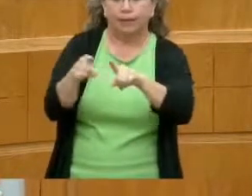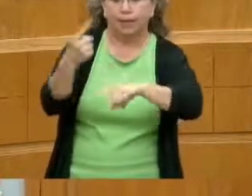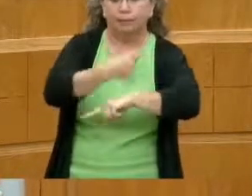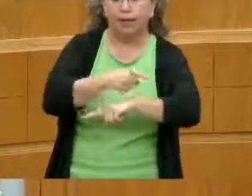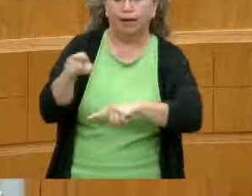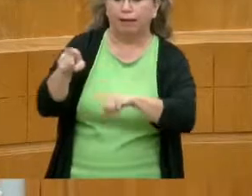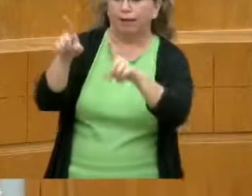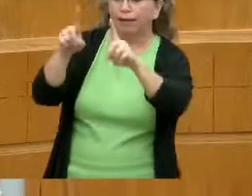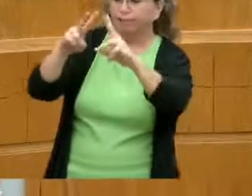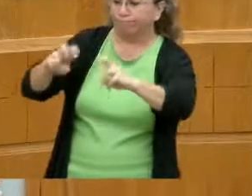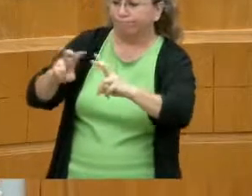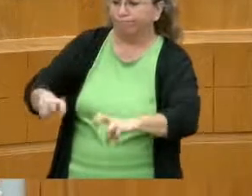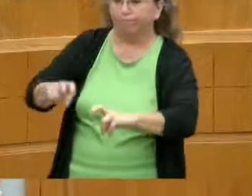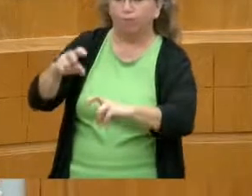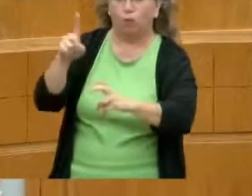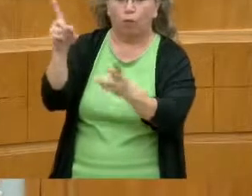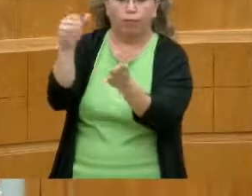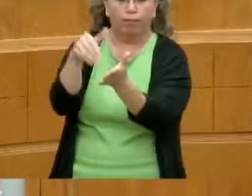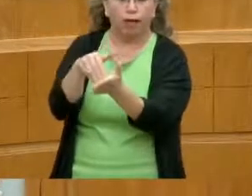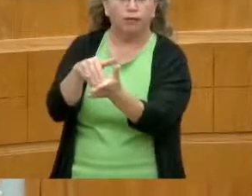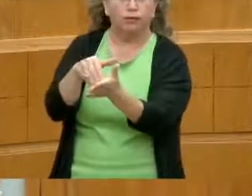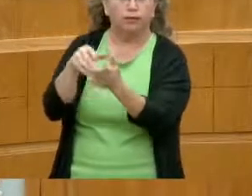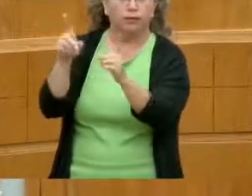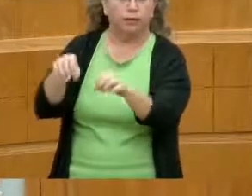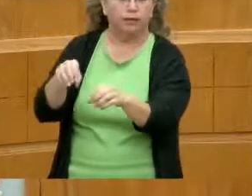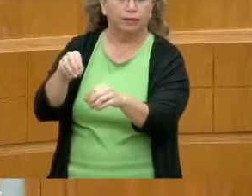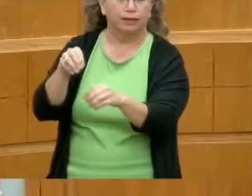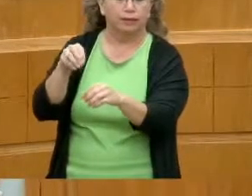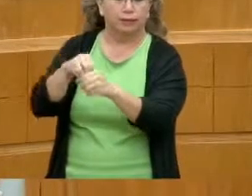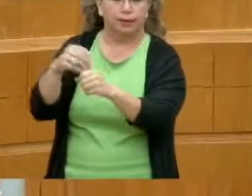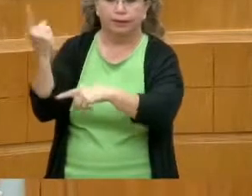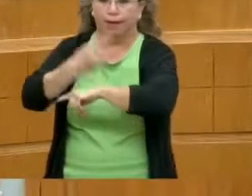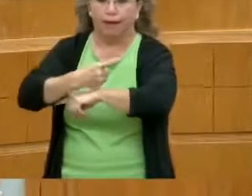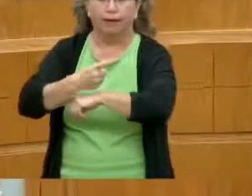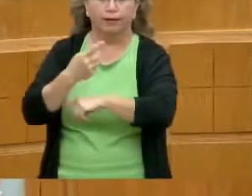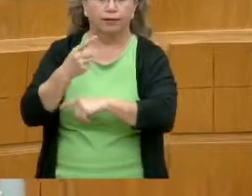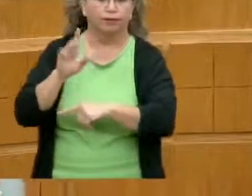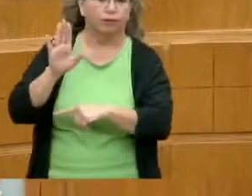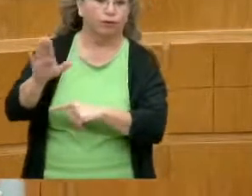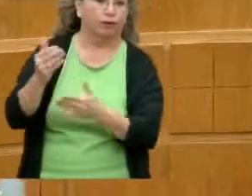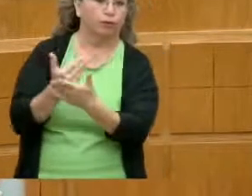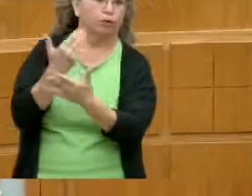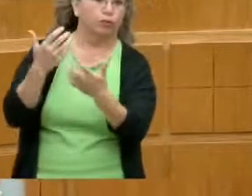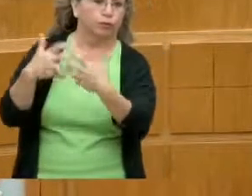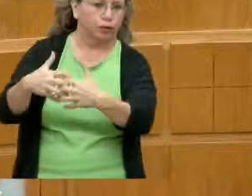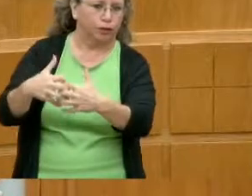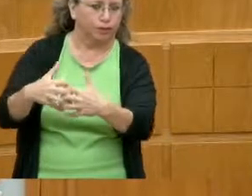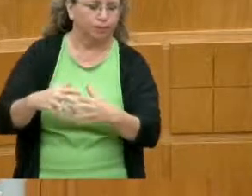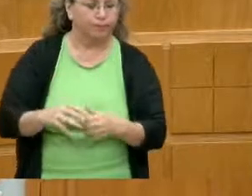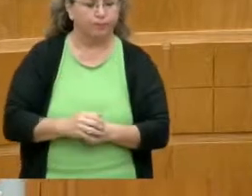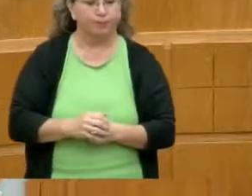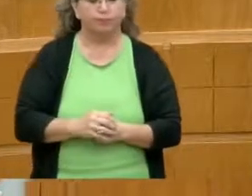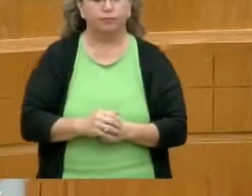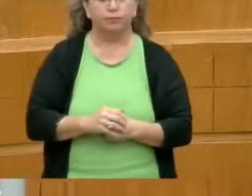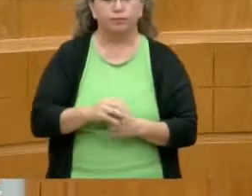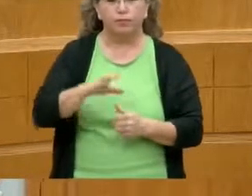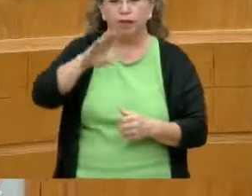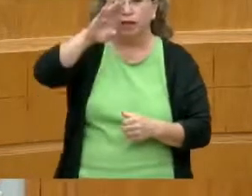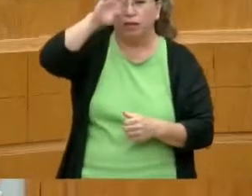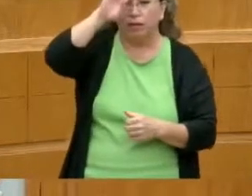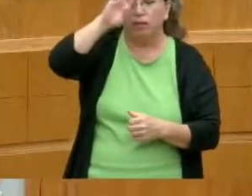in that Cepheid machine that Spahn recently bought. So the firefighters, it's taking about